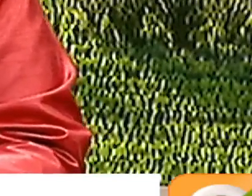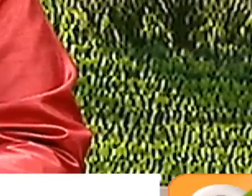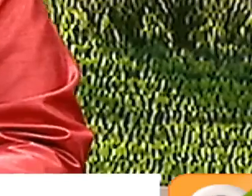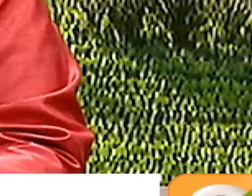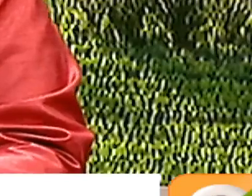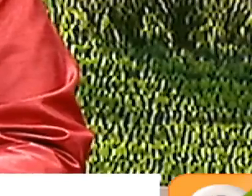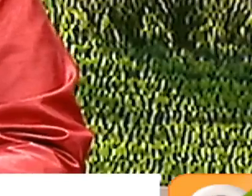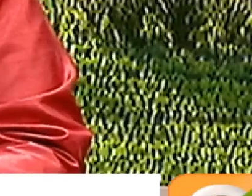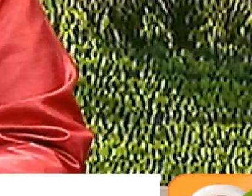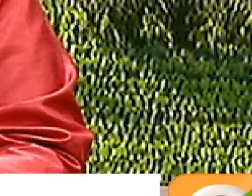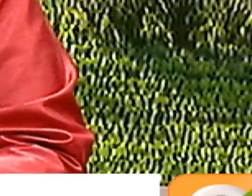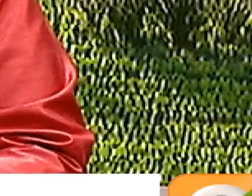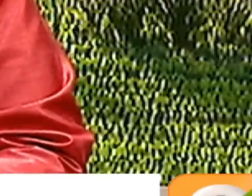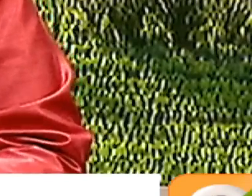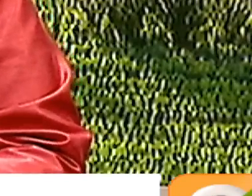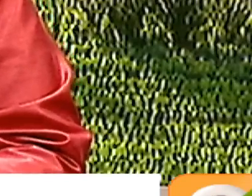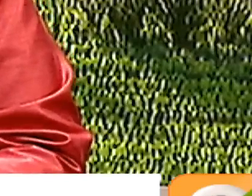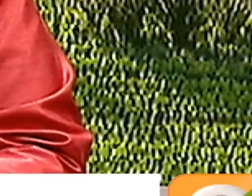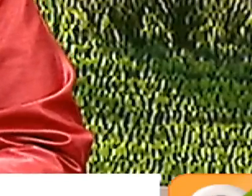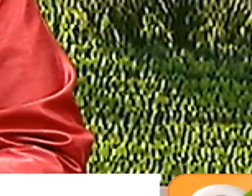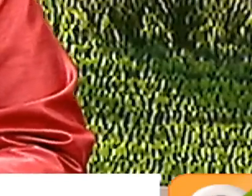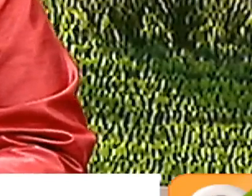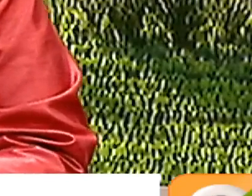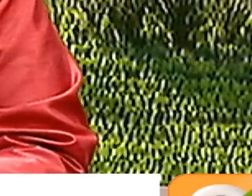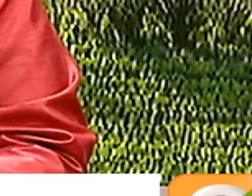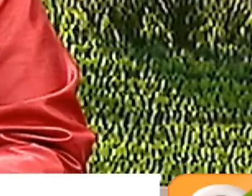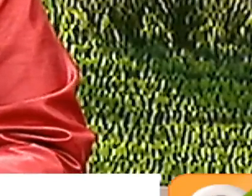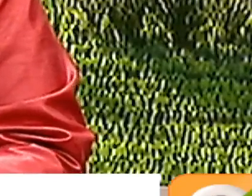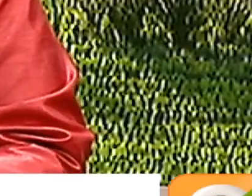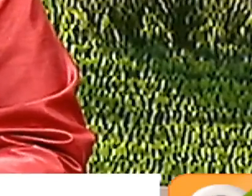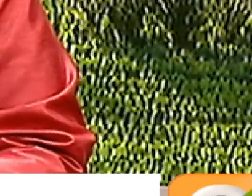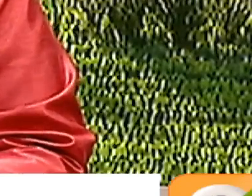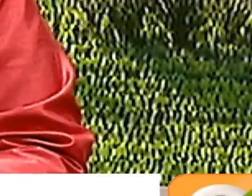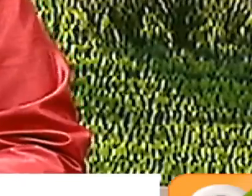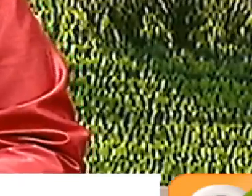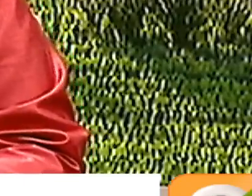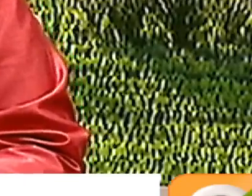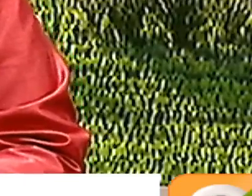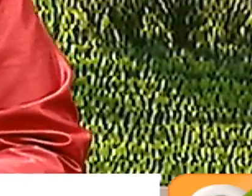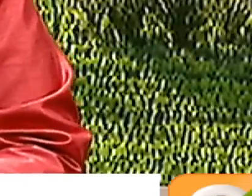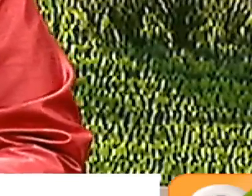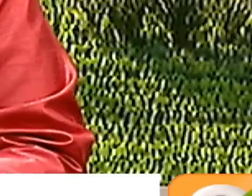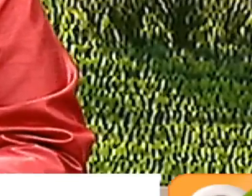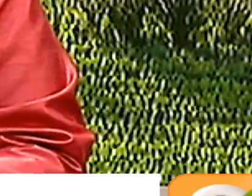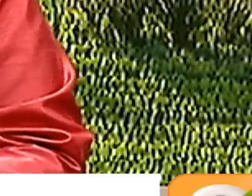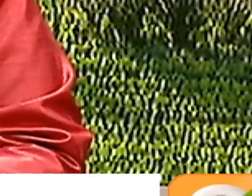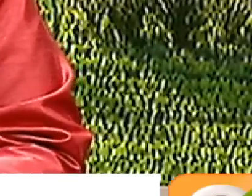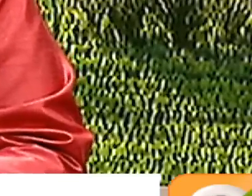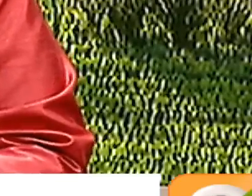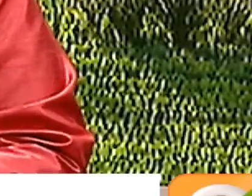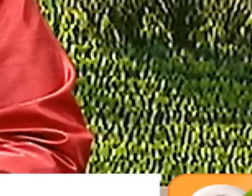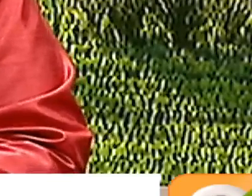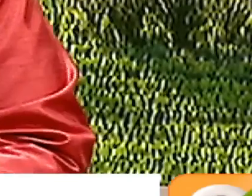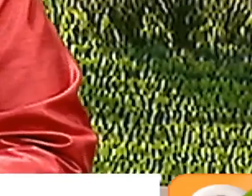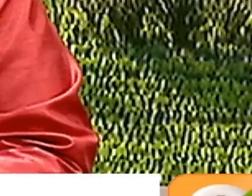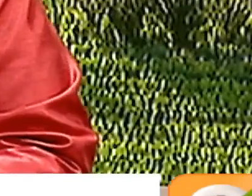smaller teams are already out there assessing what we need to deploy, and we are just waiting for the budgetary allocations in the month of July, and we will continue.